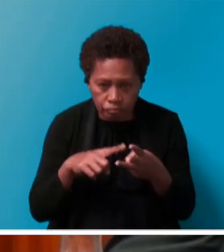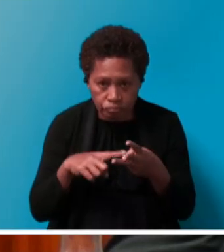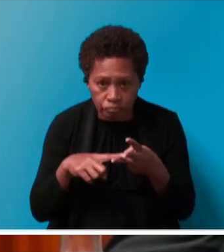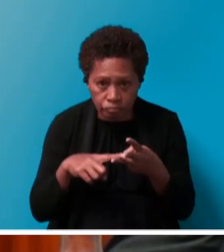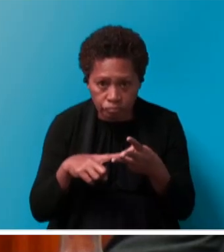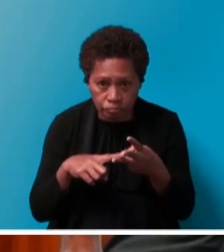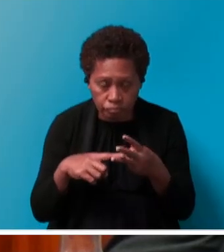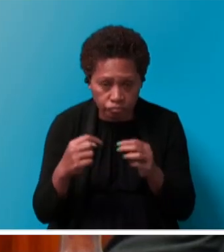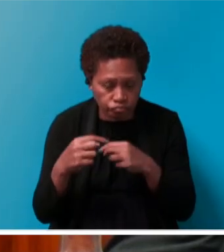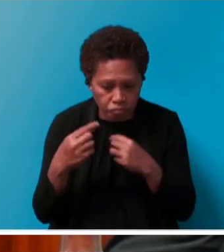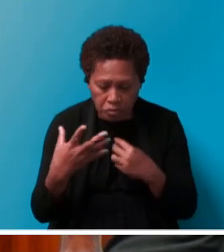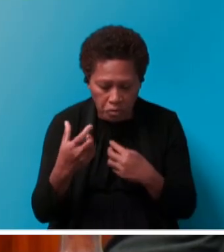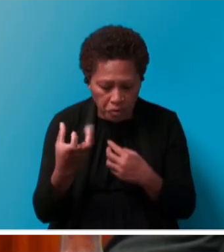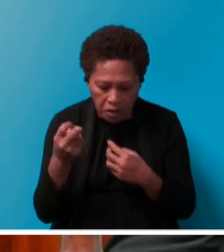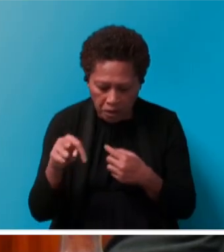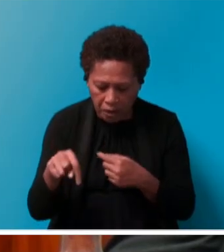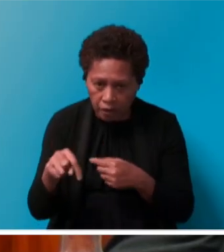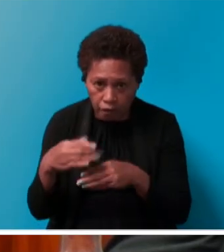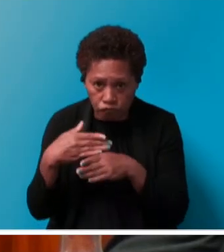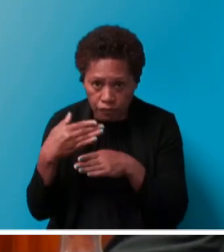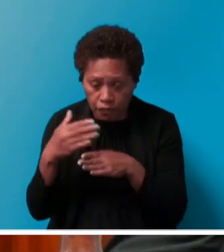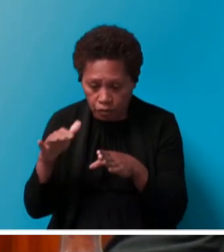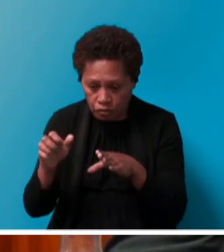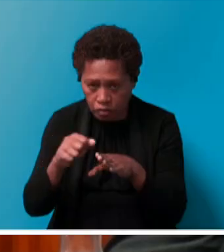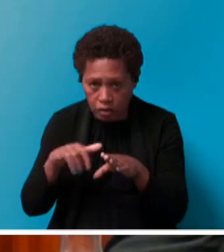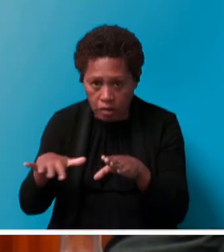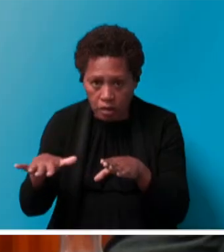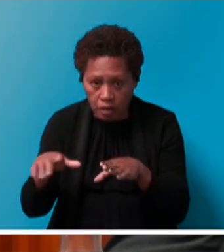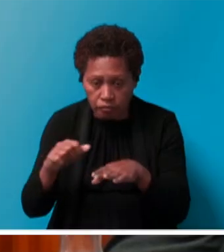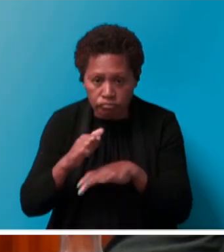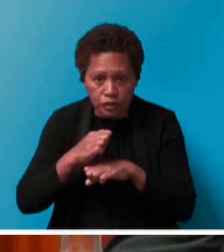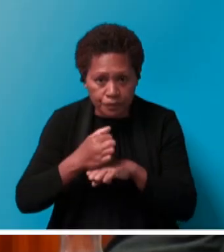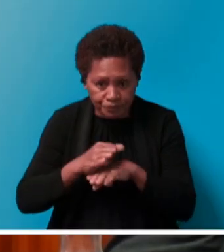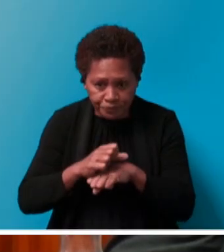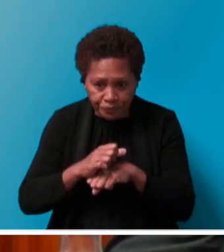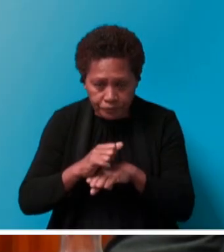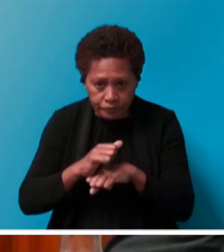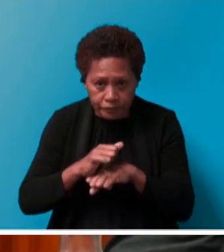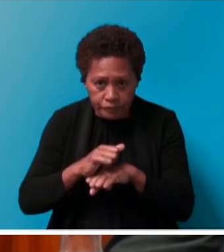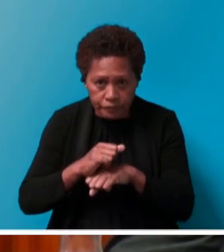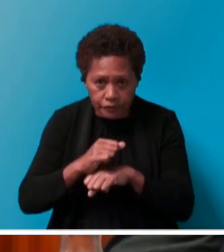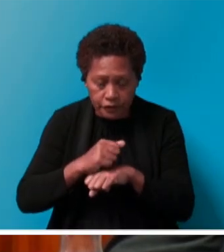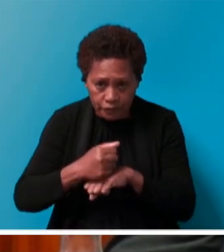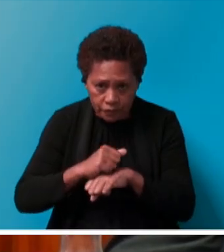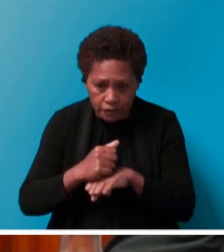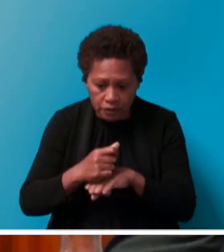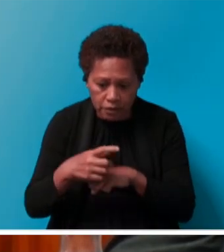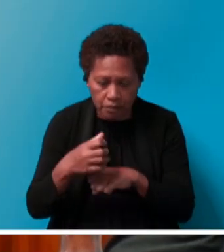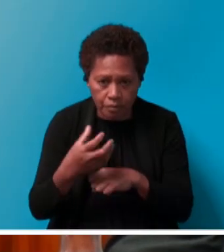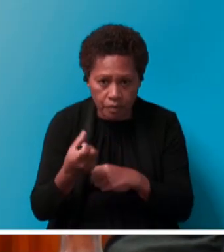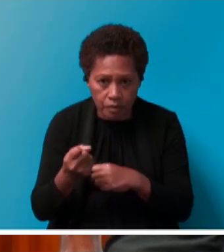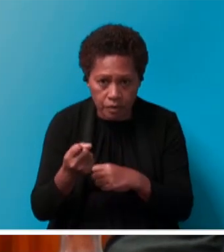laid the groundwork for formal technical assistance program with the Singapore Corporation Enterprise. The path